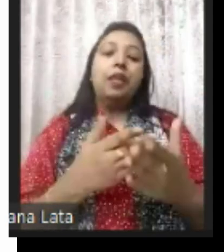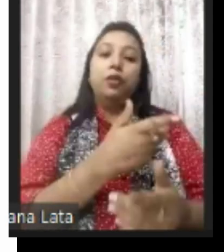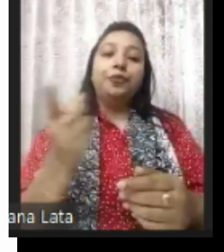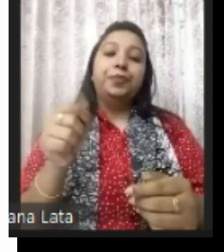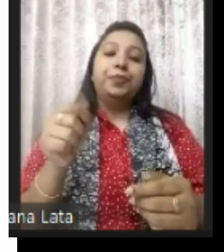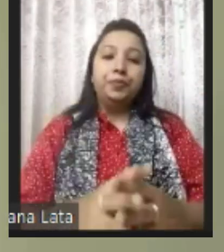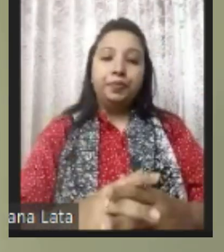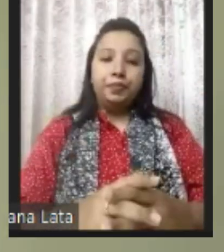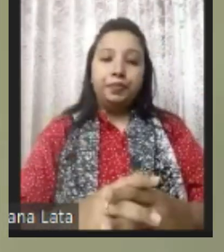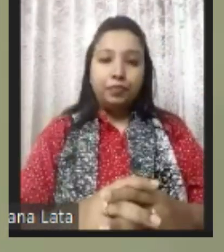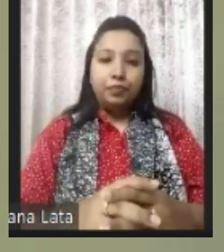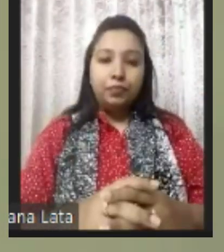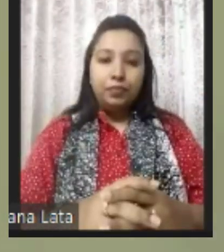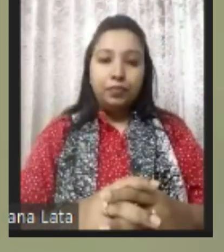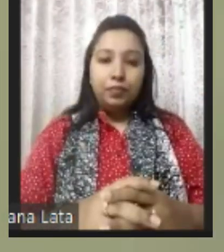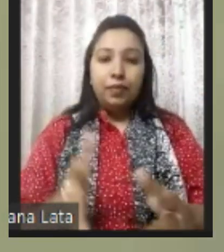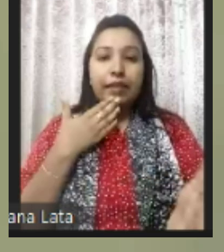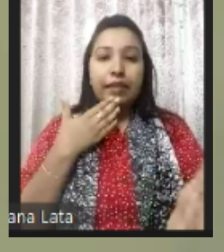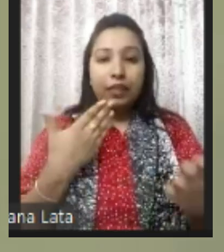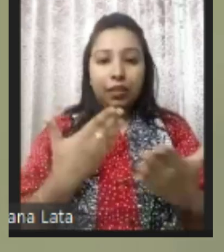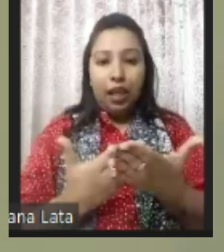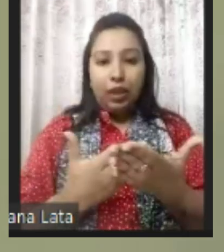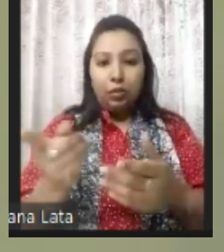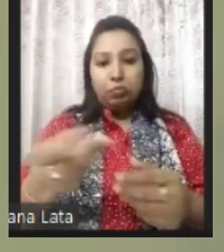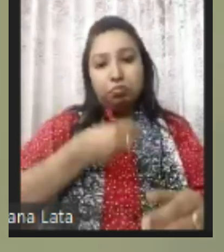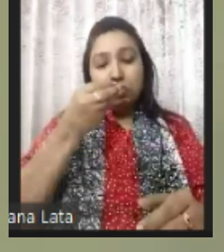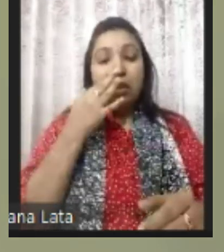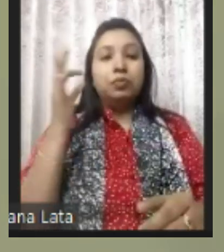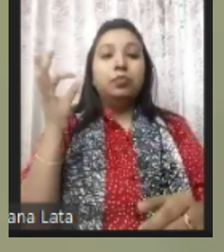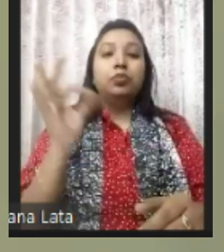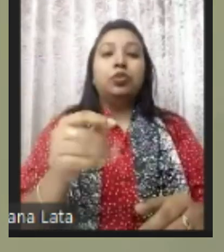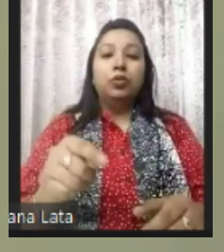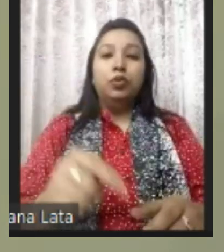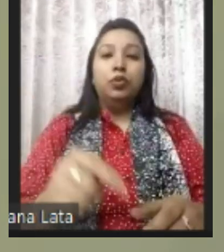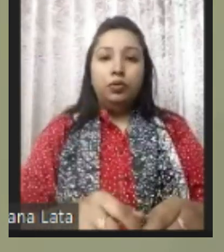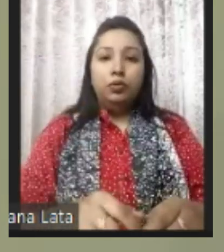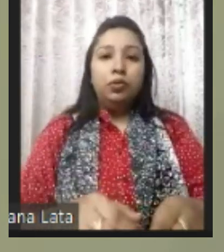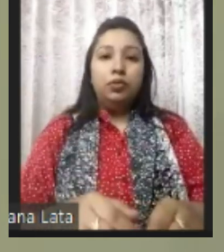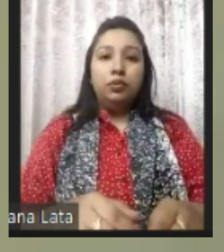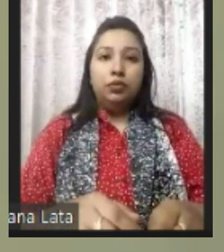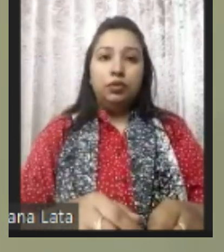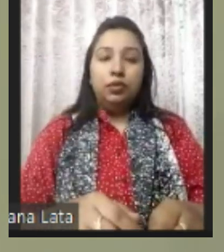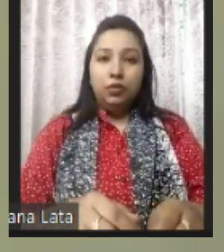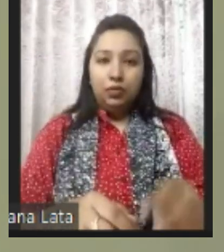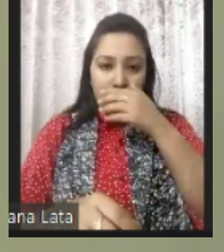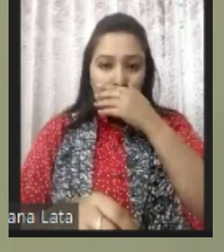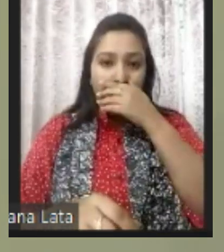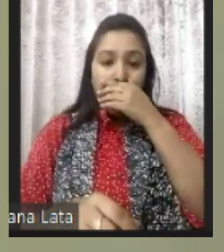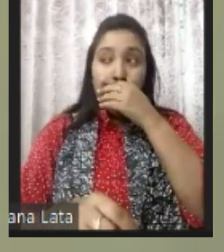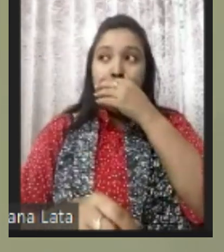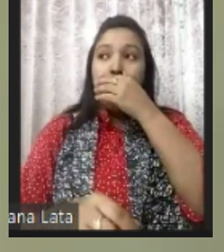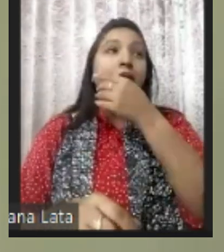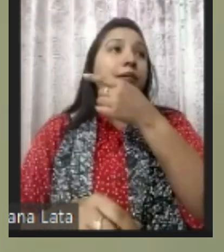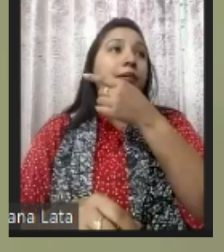Mr. Bhattacharya, thank you very much for your outstanding presentation. Just to note, the two initiatives